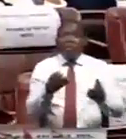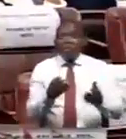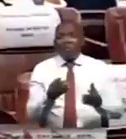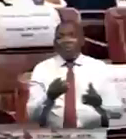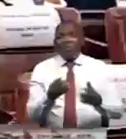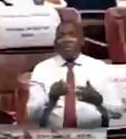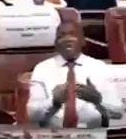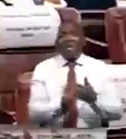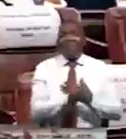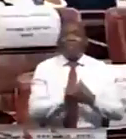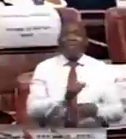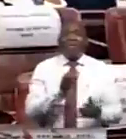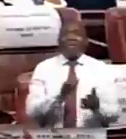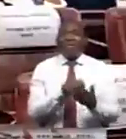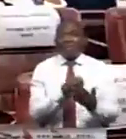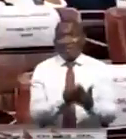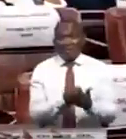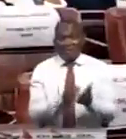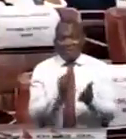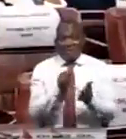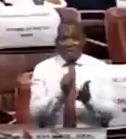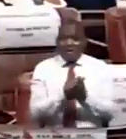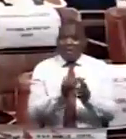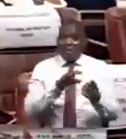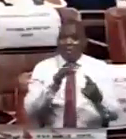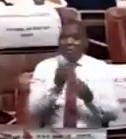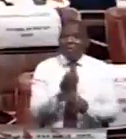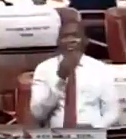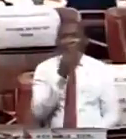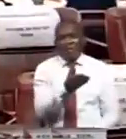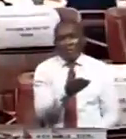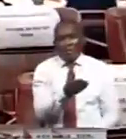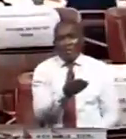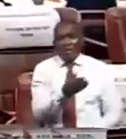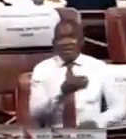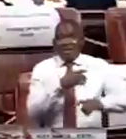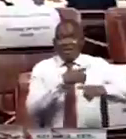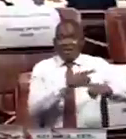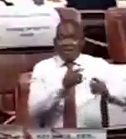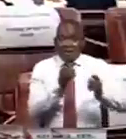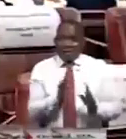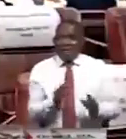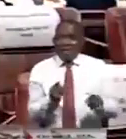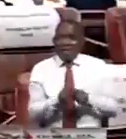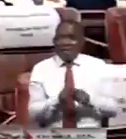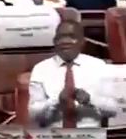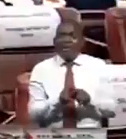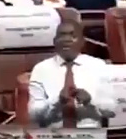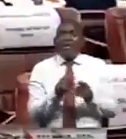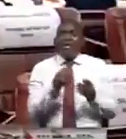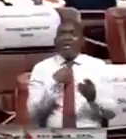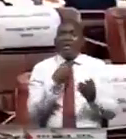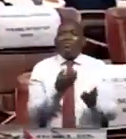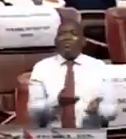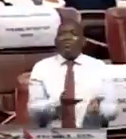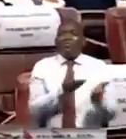and therefore that precondition does not exist. And the defendant made those representations to the